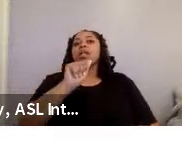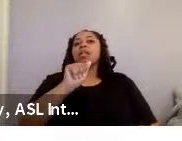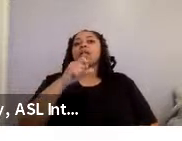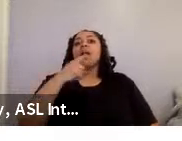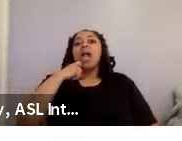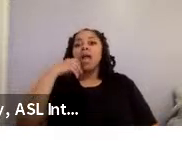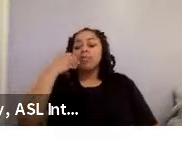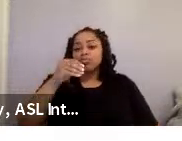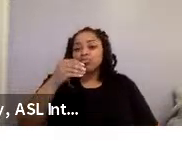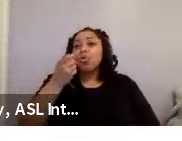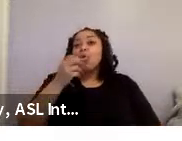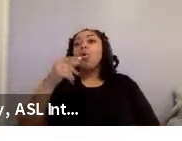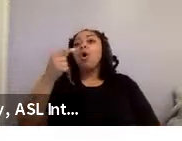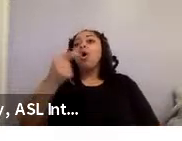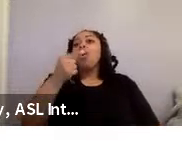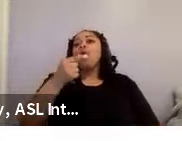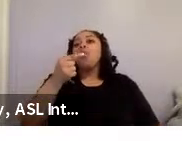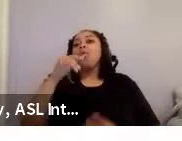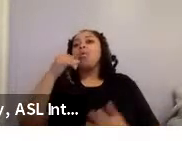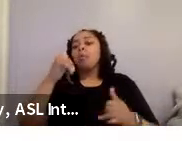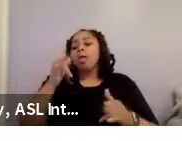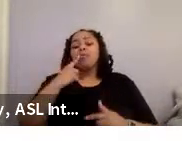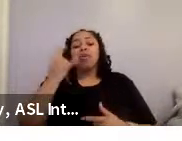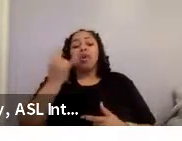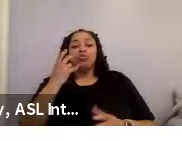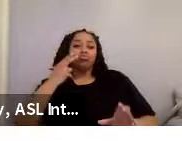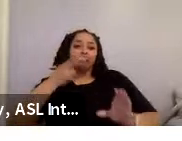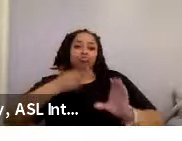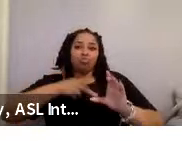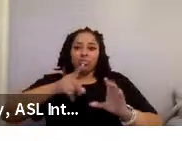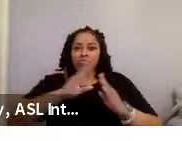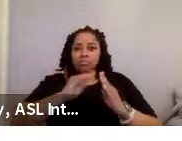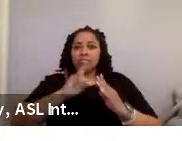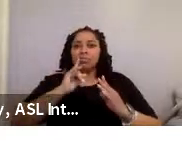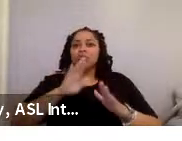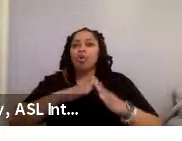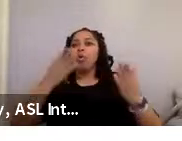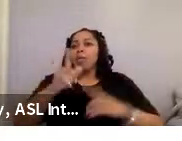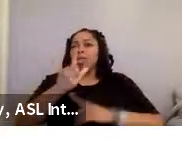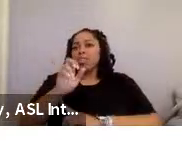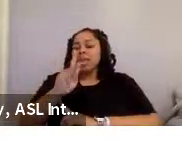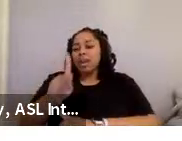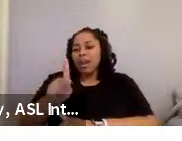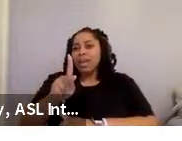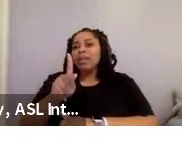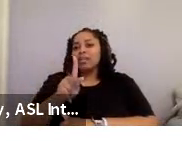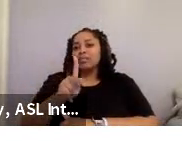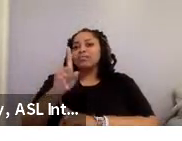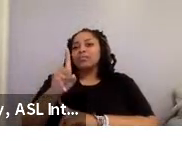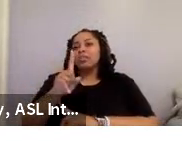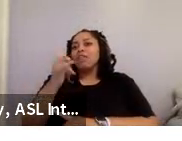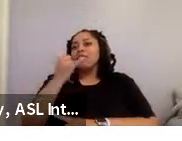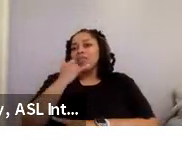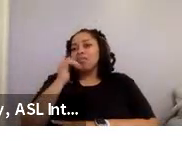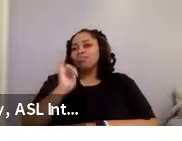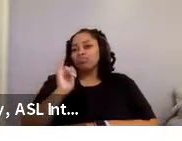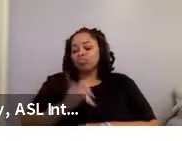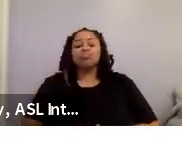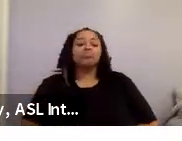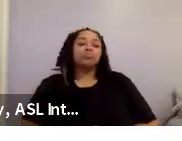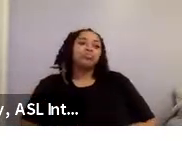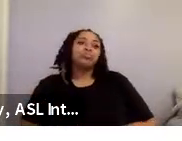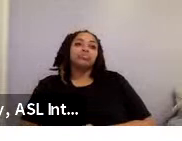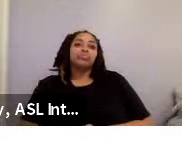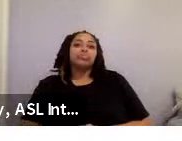or from Google Play. You also can always join the session by opening the session link in a browser on your mobile device as well.